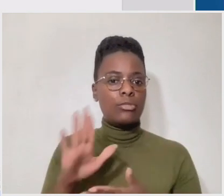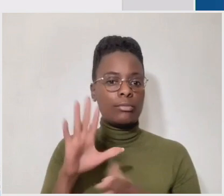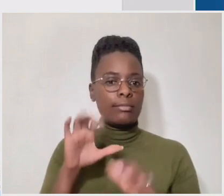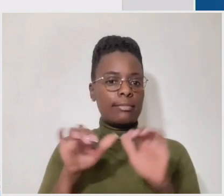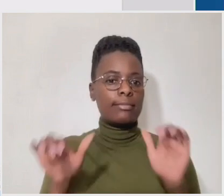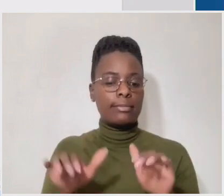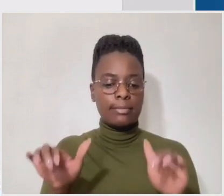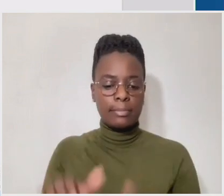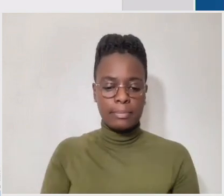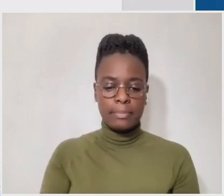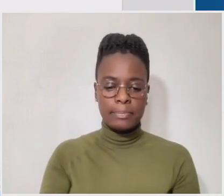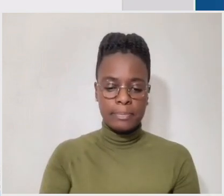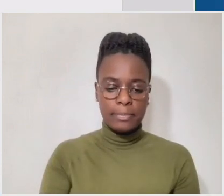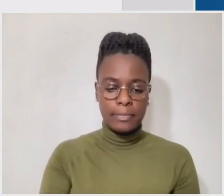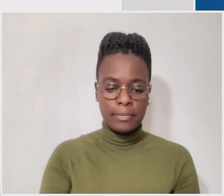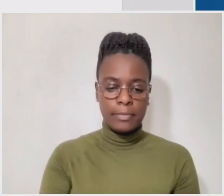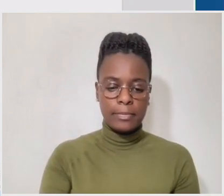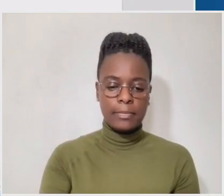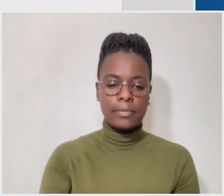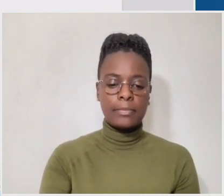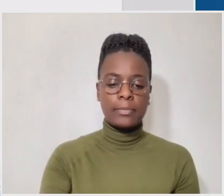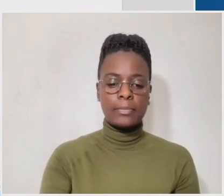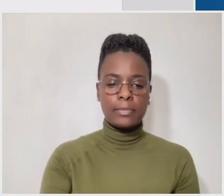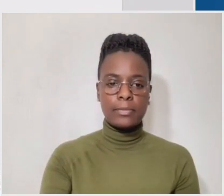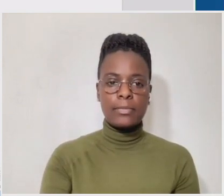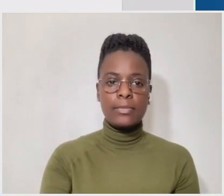And the last is Pell eligibility as well.